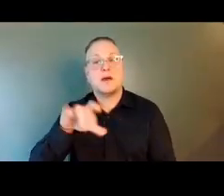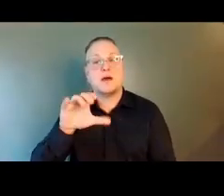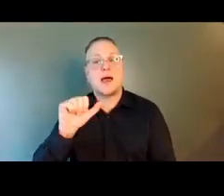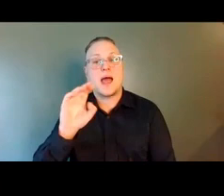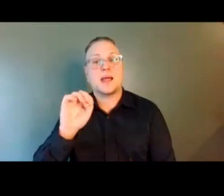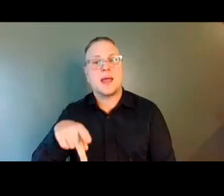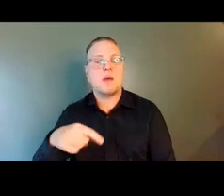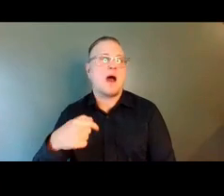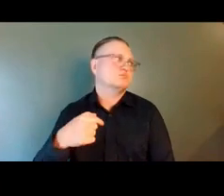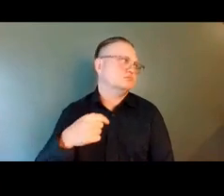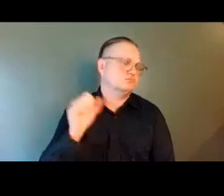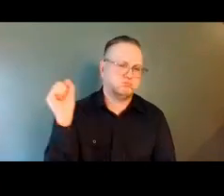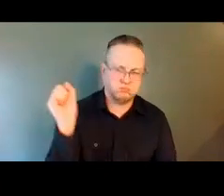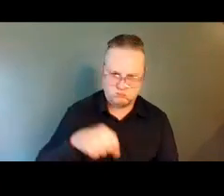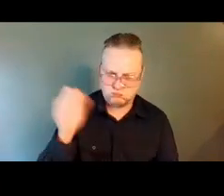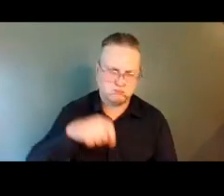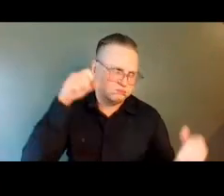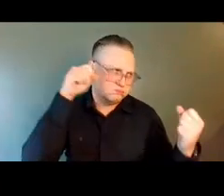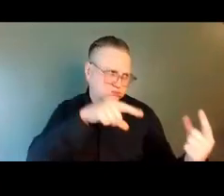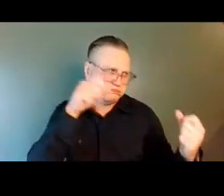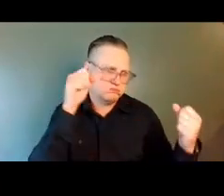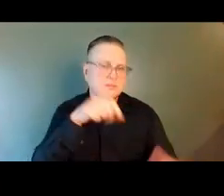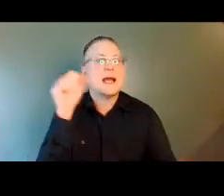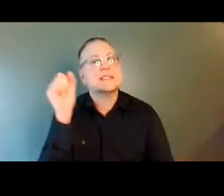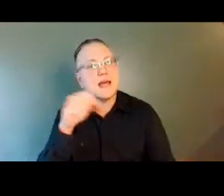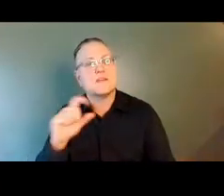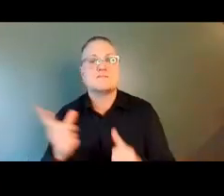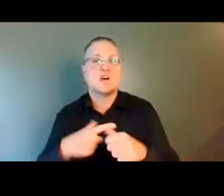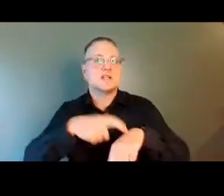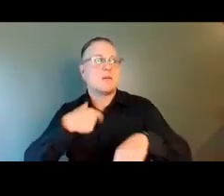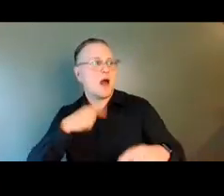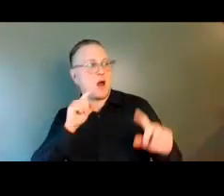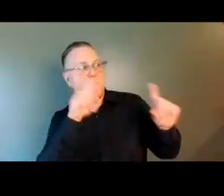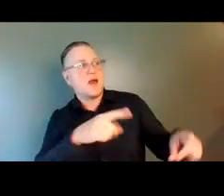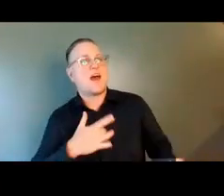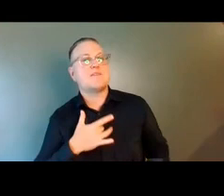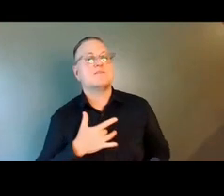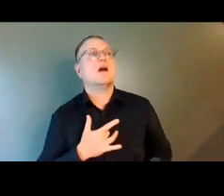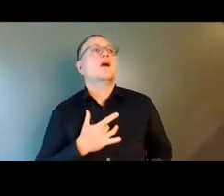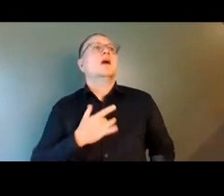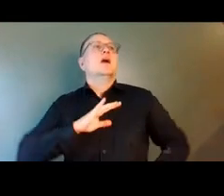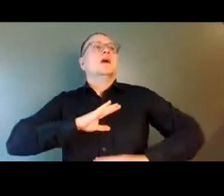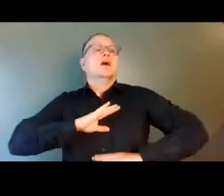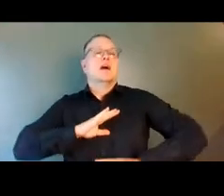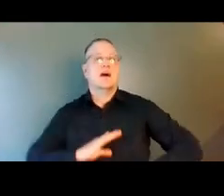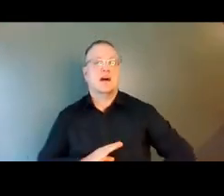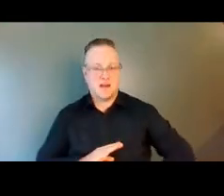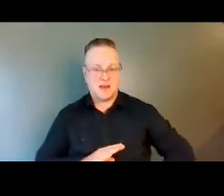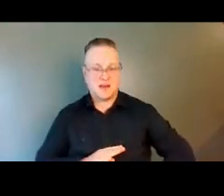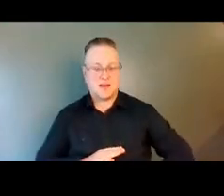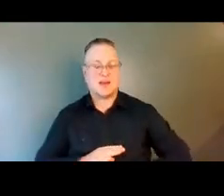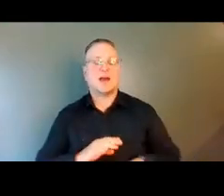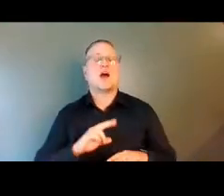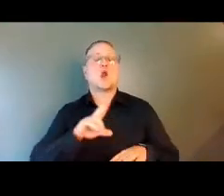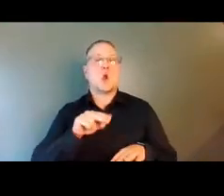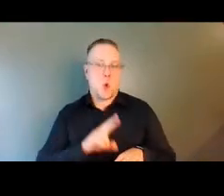to that because that was the first time I went and felt like being disabled was normal. And so that was a really big